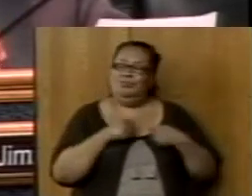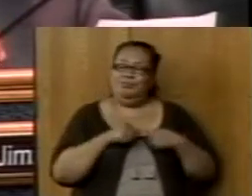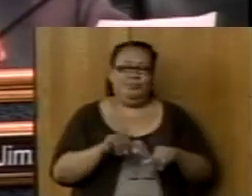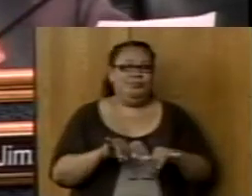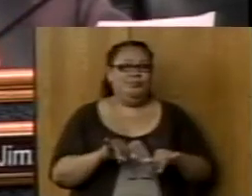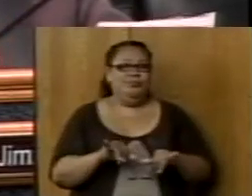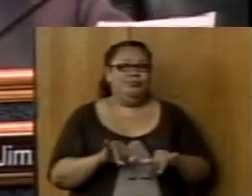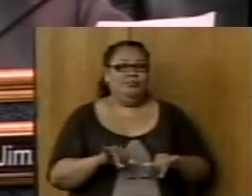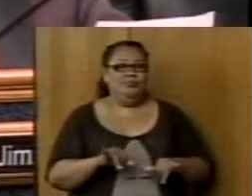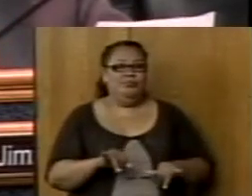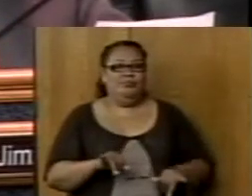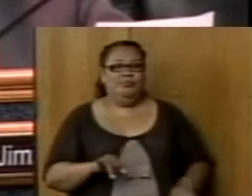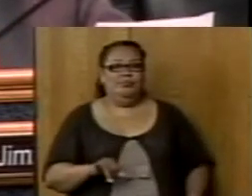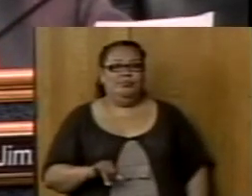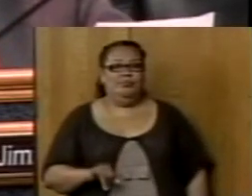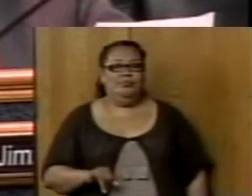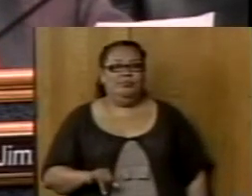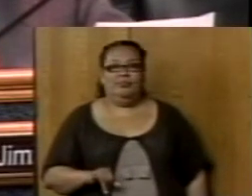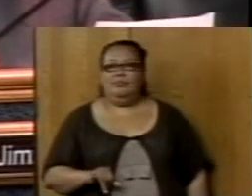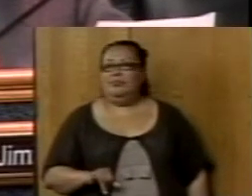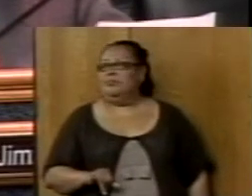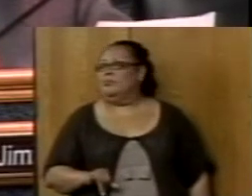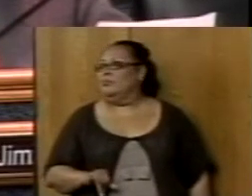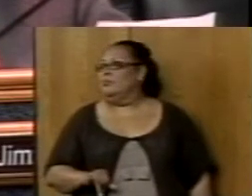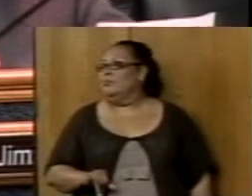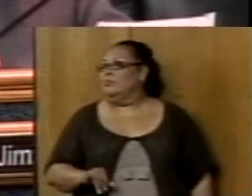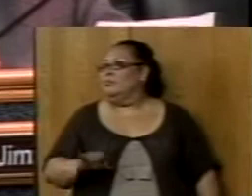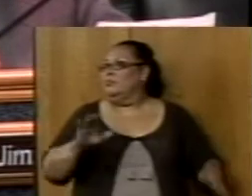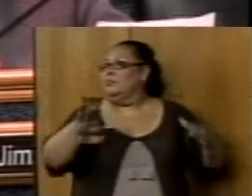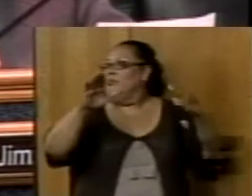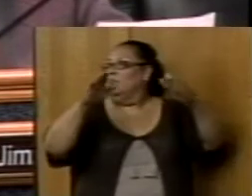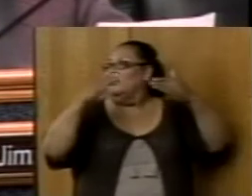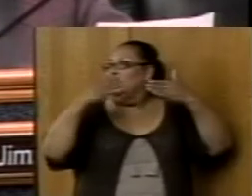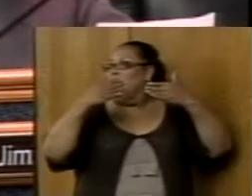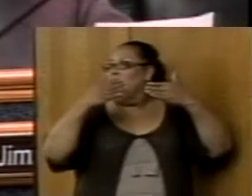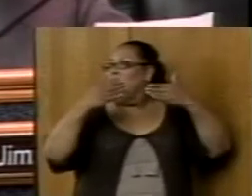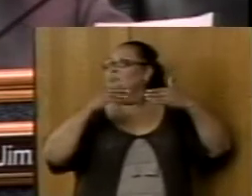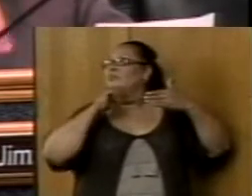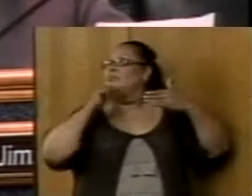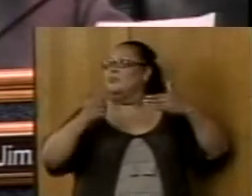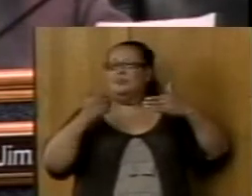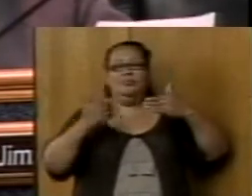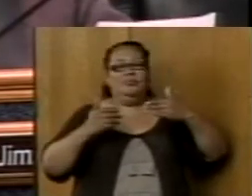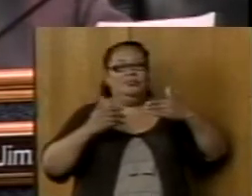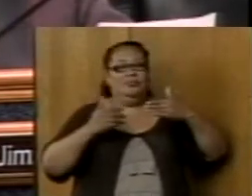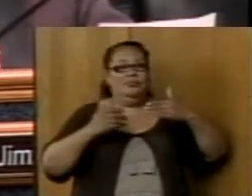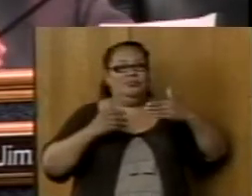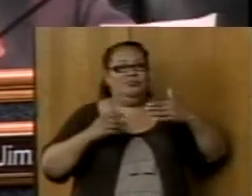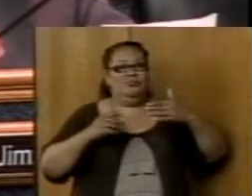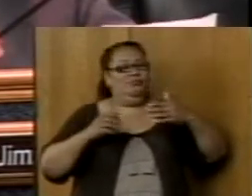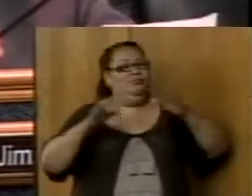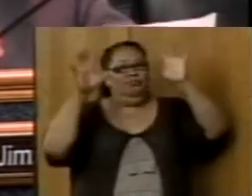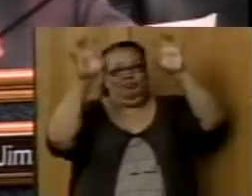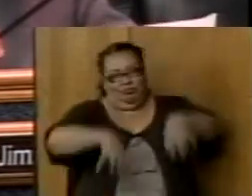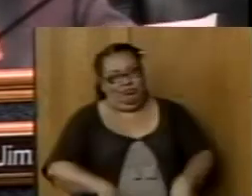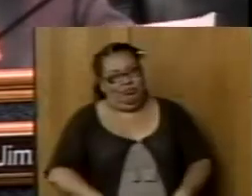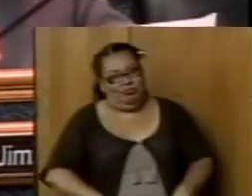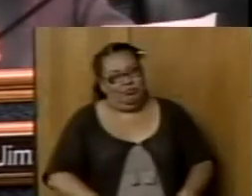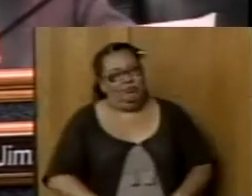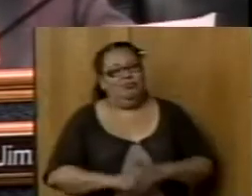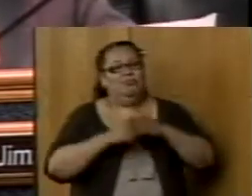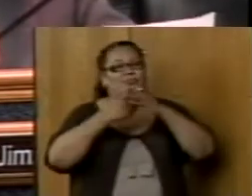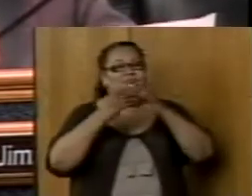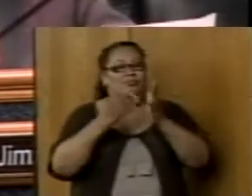still kind of like slanting inwards. Now they decided to go ahead and redo the whole thing, and again,